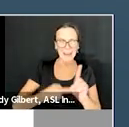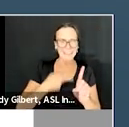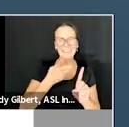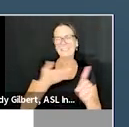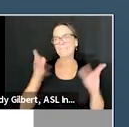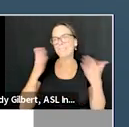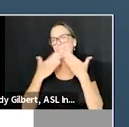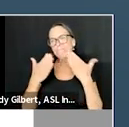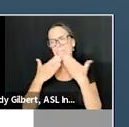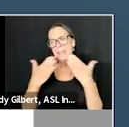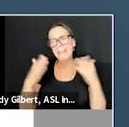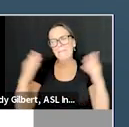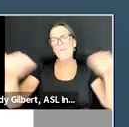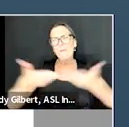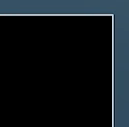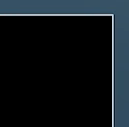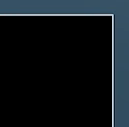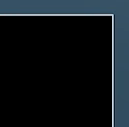you so much for having me.